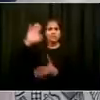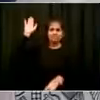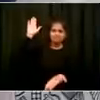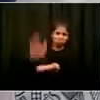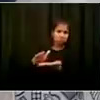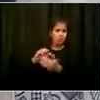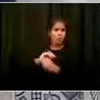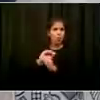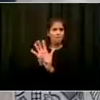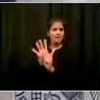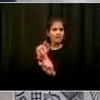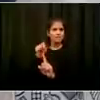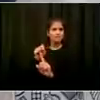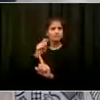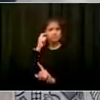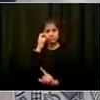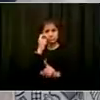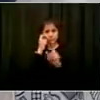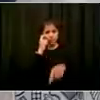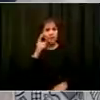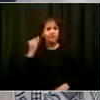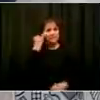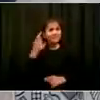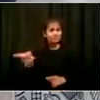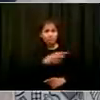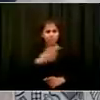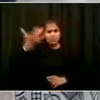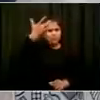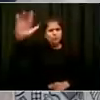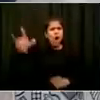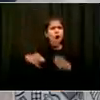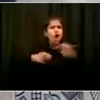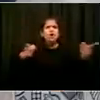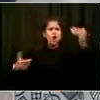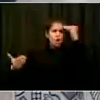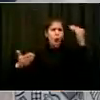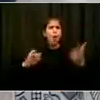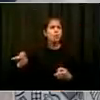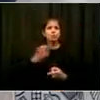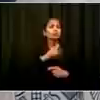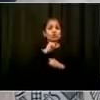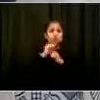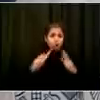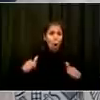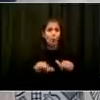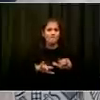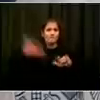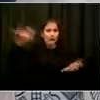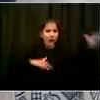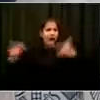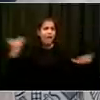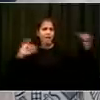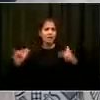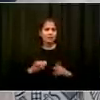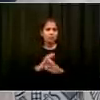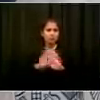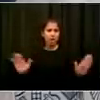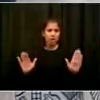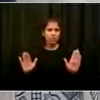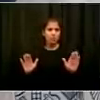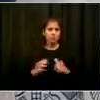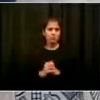foregone conclusion you end up in a red zone. So, people who are concerned about ending up in a red zone can do something about it with our own behavior, and we've